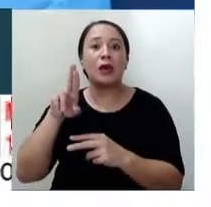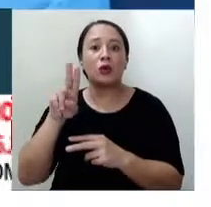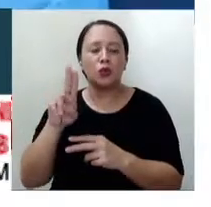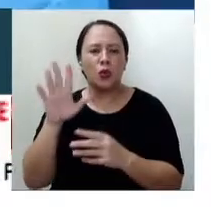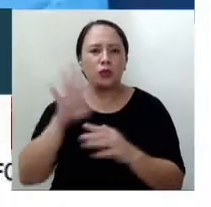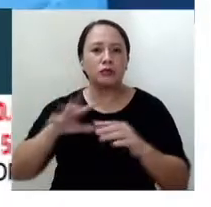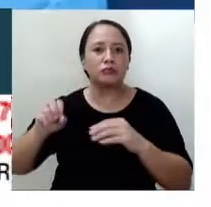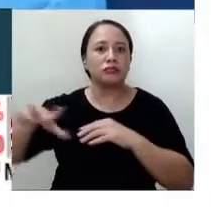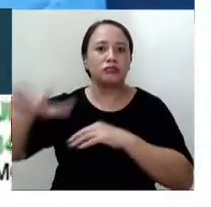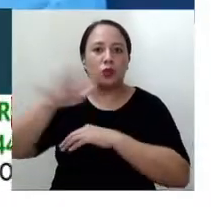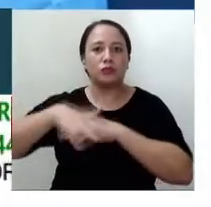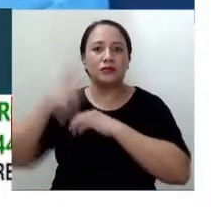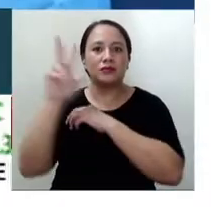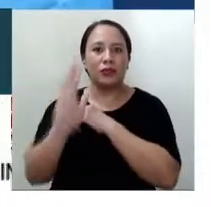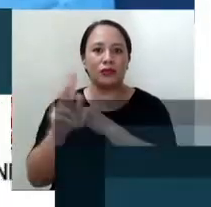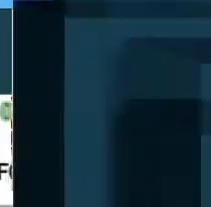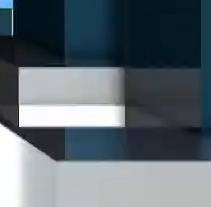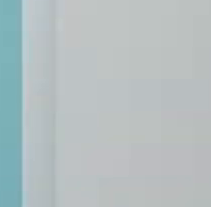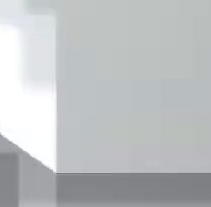30 countries.